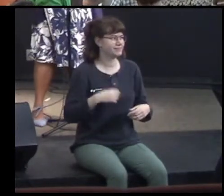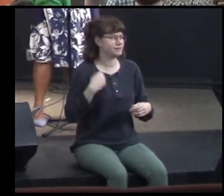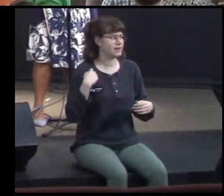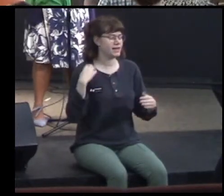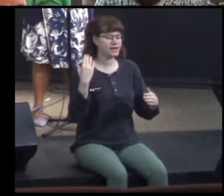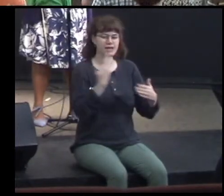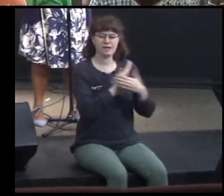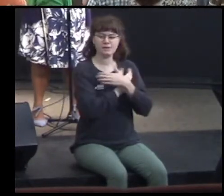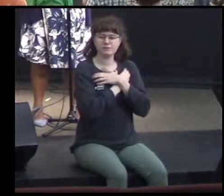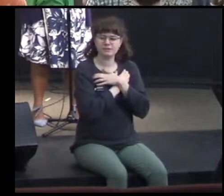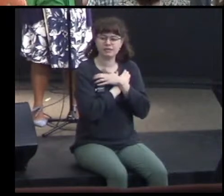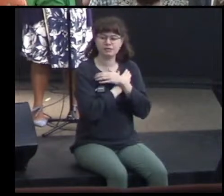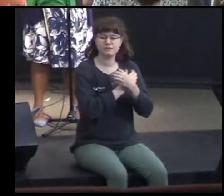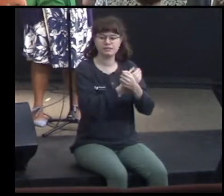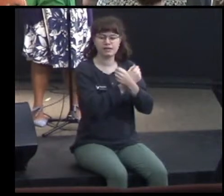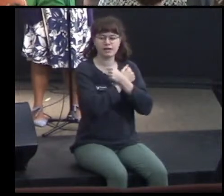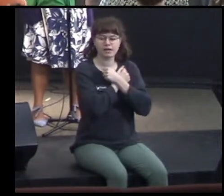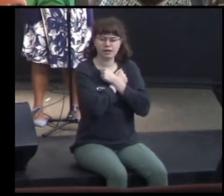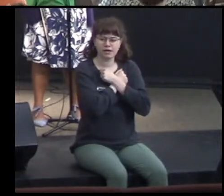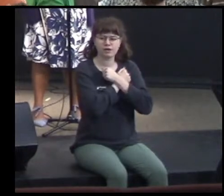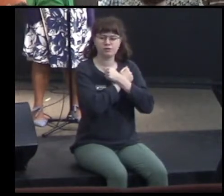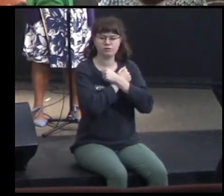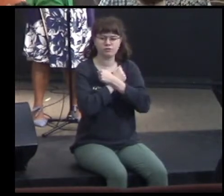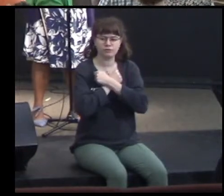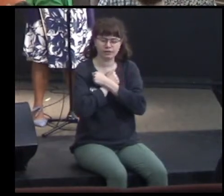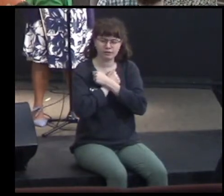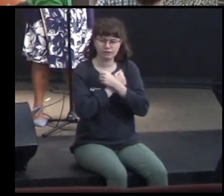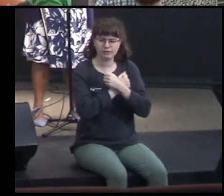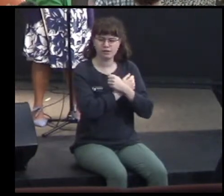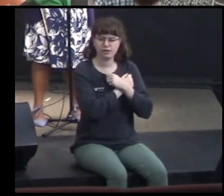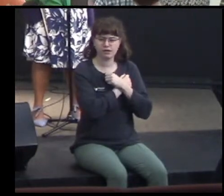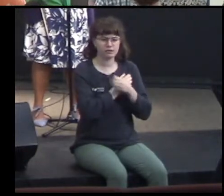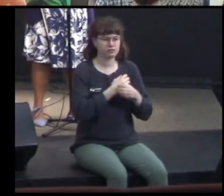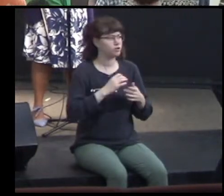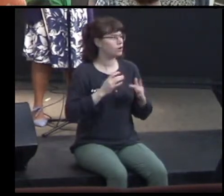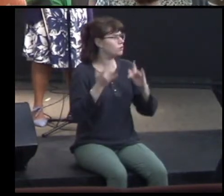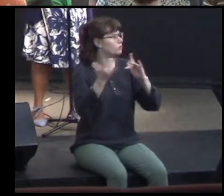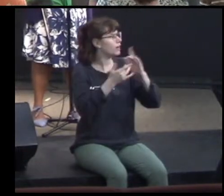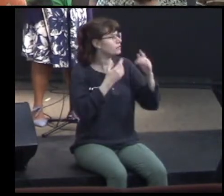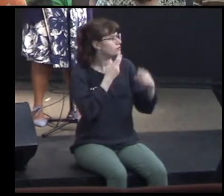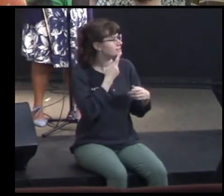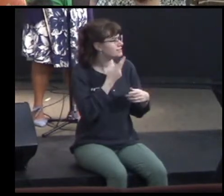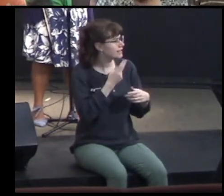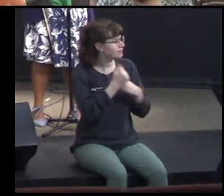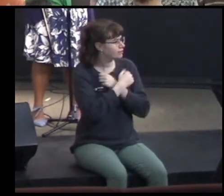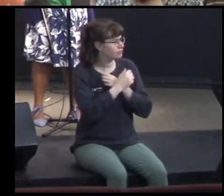rejoice. He wraps himself in